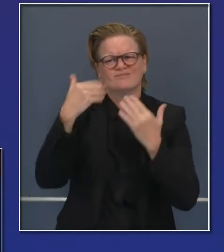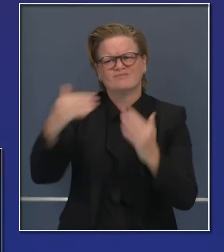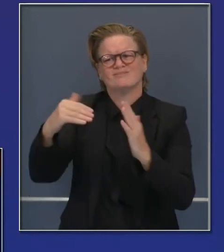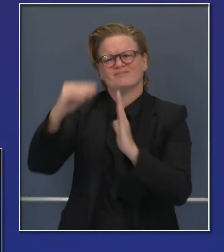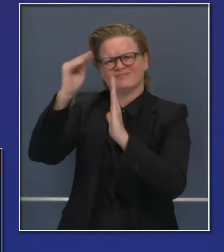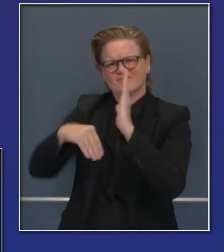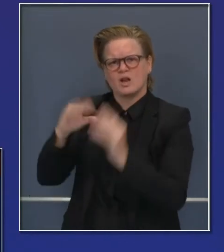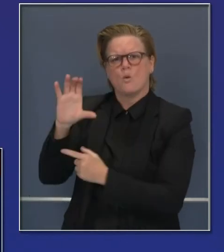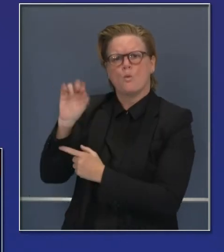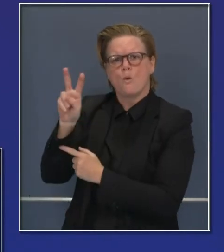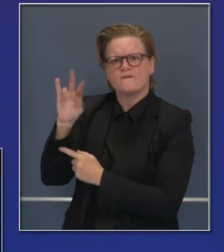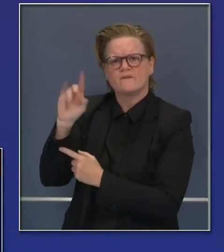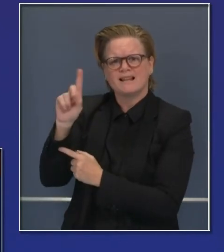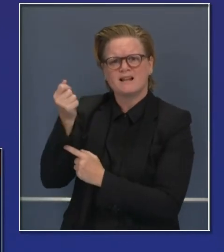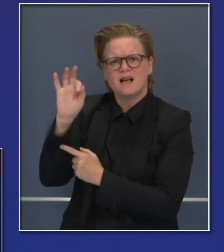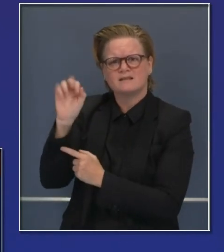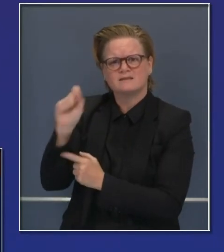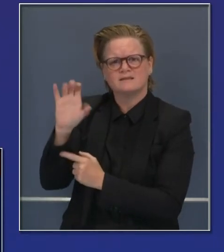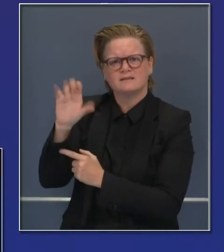covid19.ca.gov website,